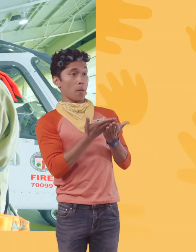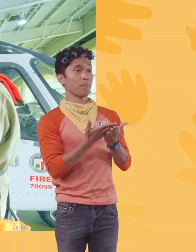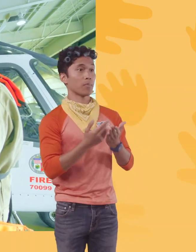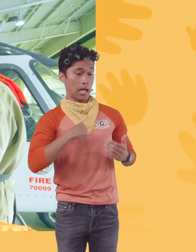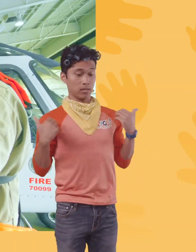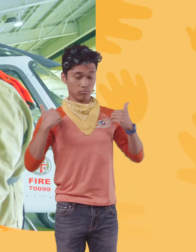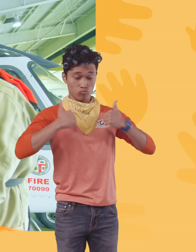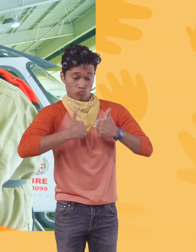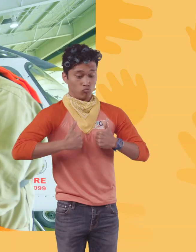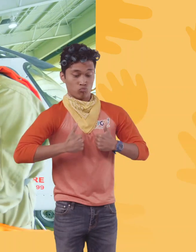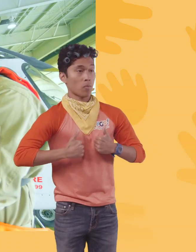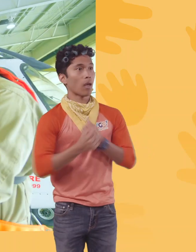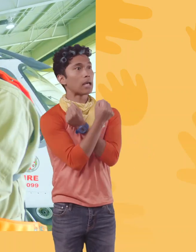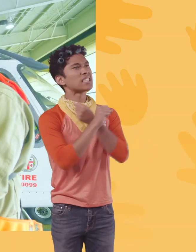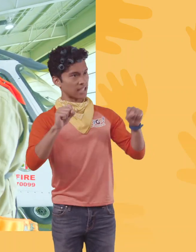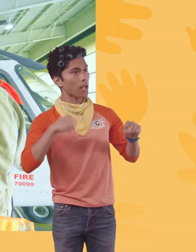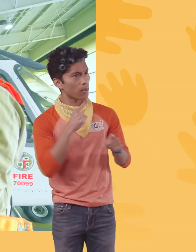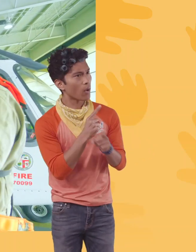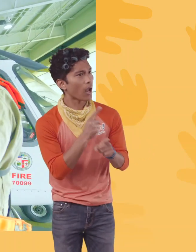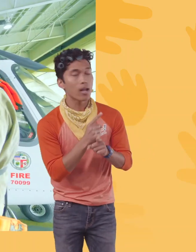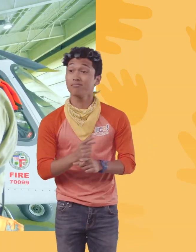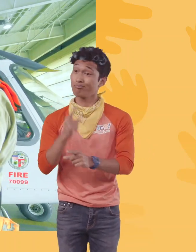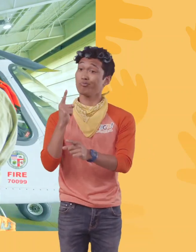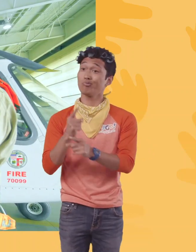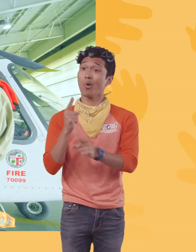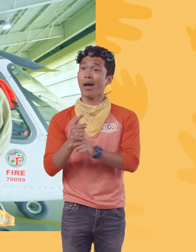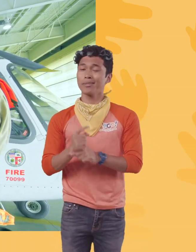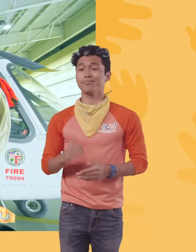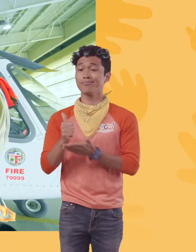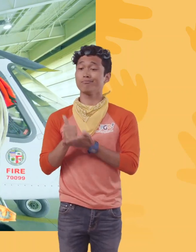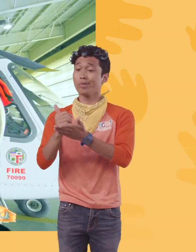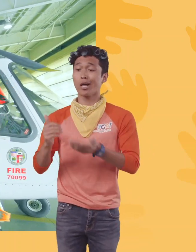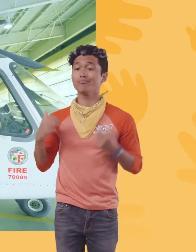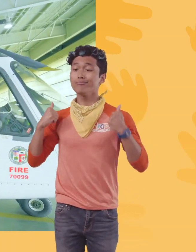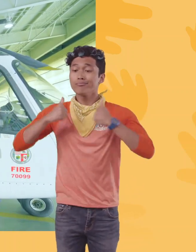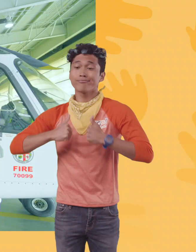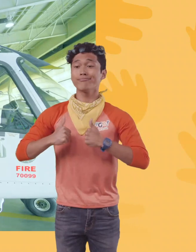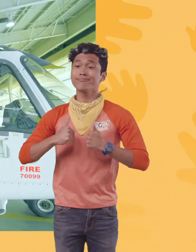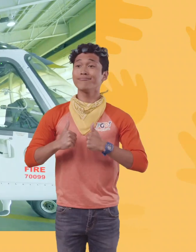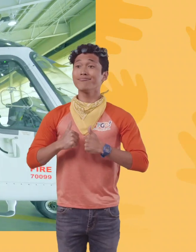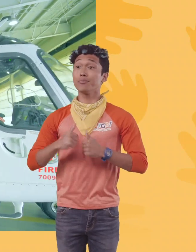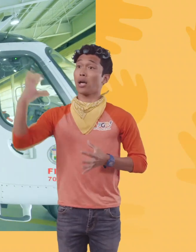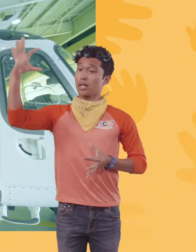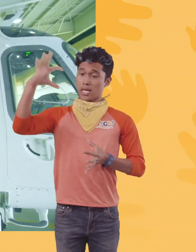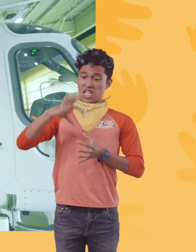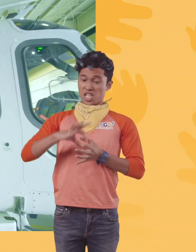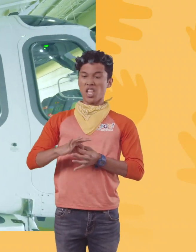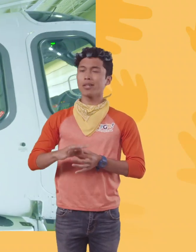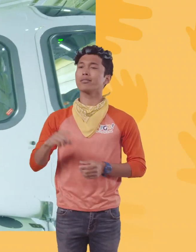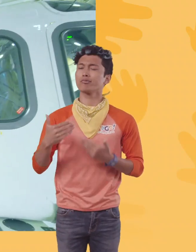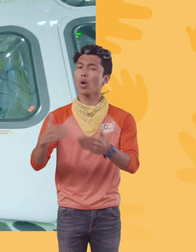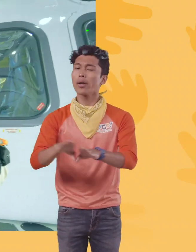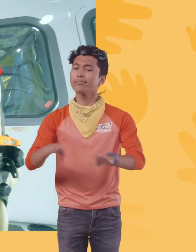or someone hoists down to come save me, right? That's right. And they help you put this on just like this. Okay. And they'll connect you to the hook once you get down on the